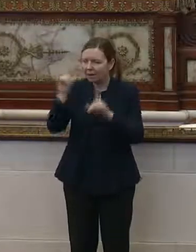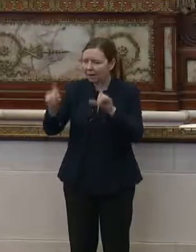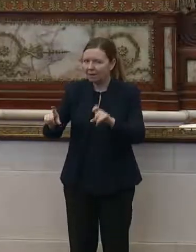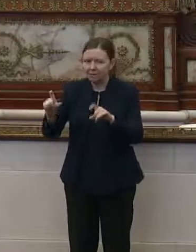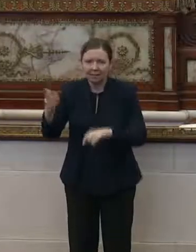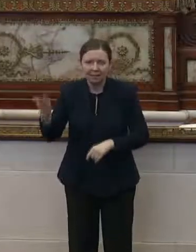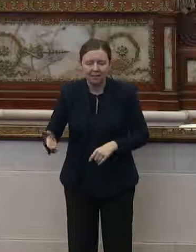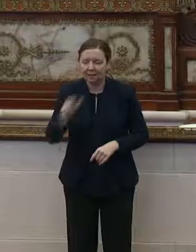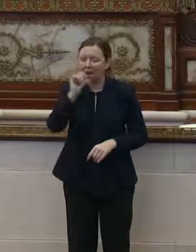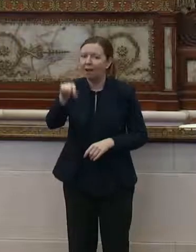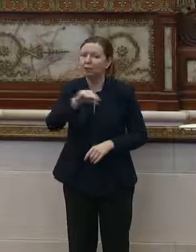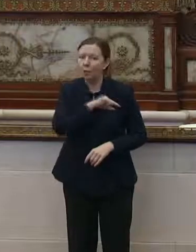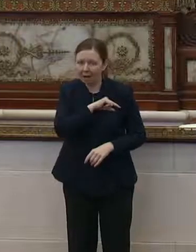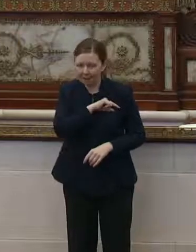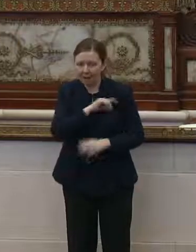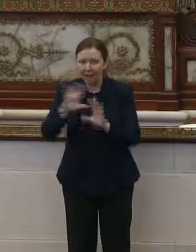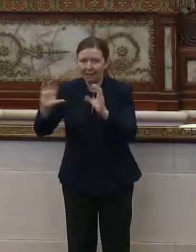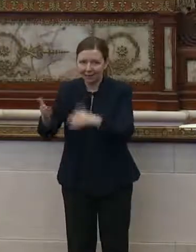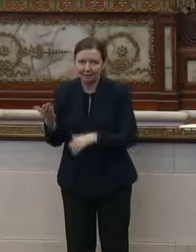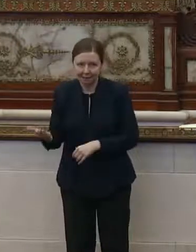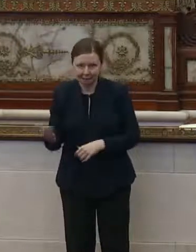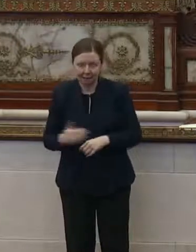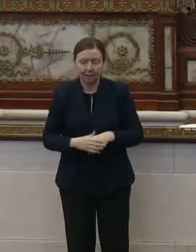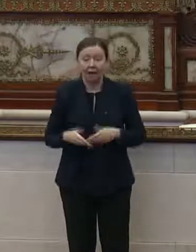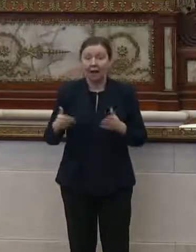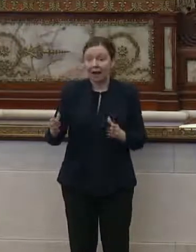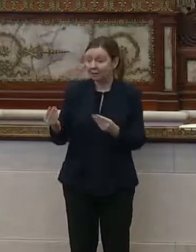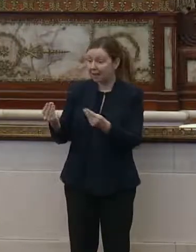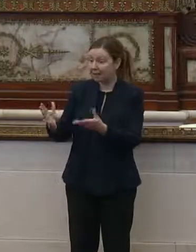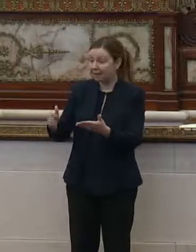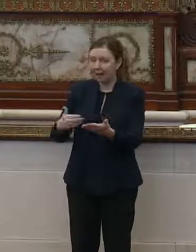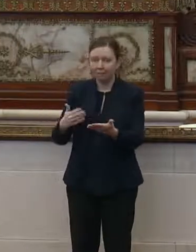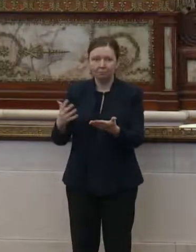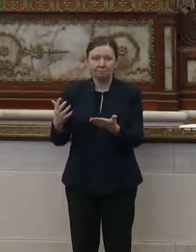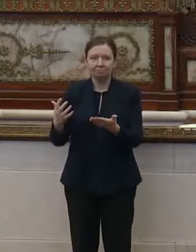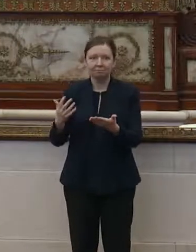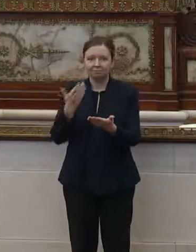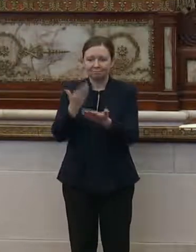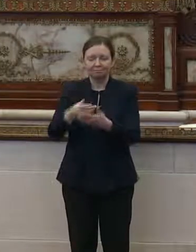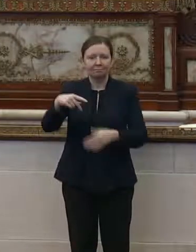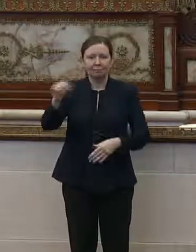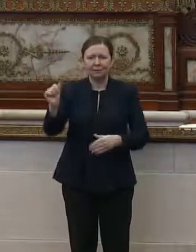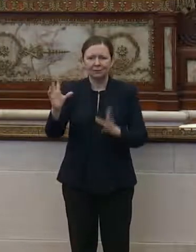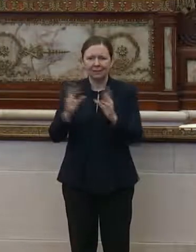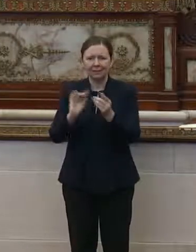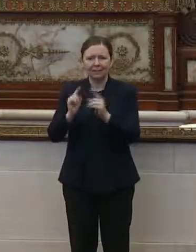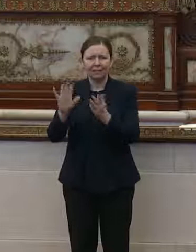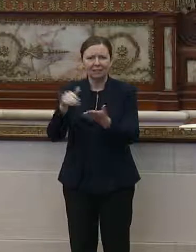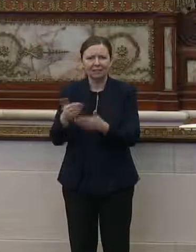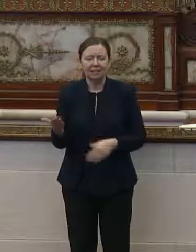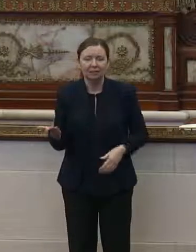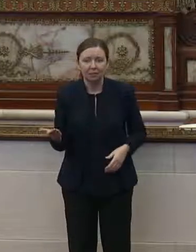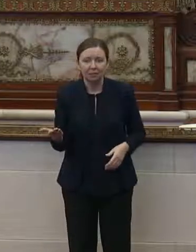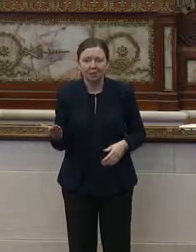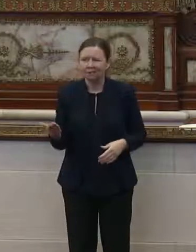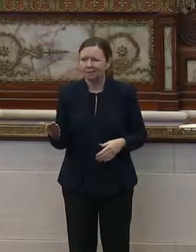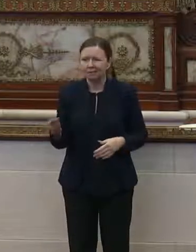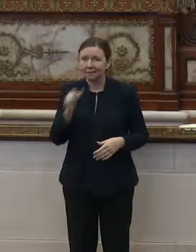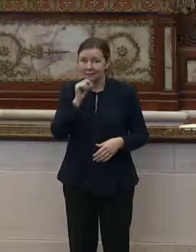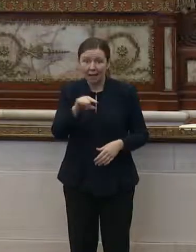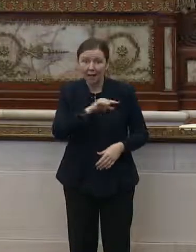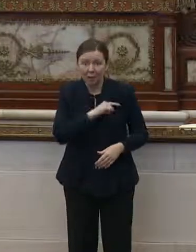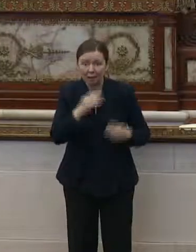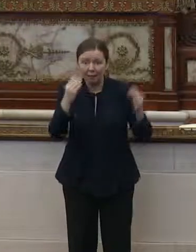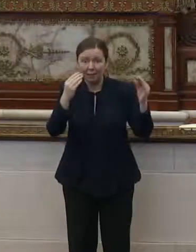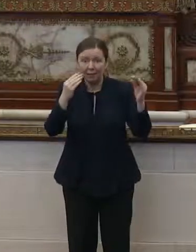and unqualified entity, allowing them to arrive at the Pennsylvania Convention Center when they were less than qualified to